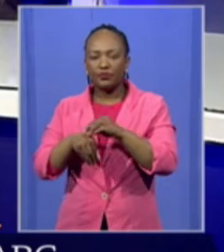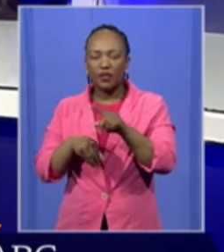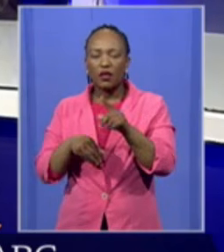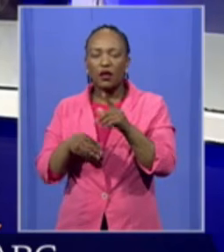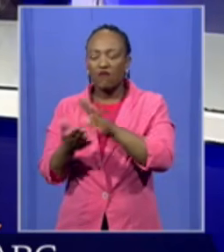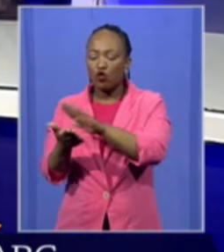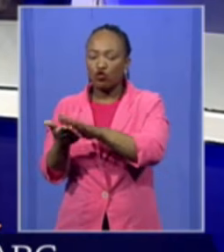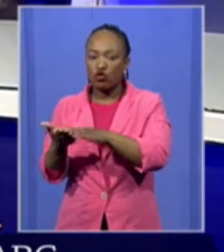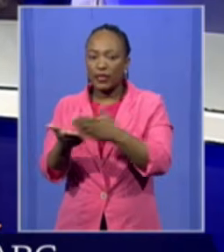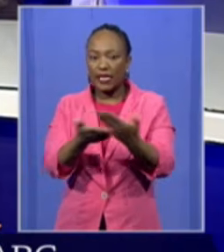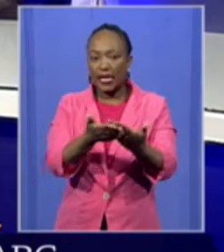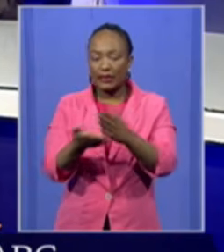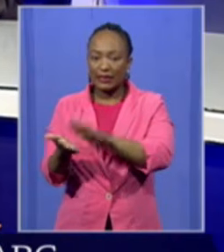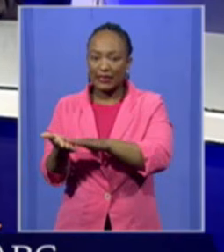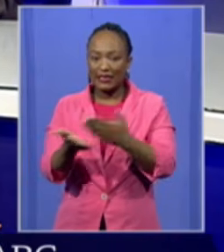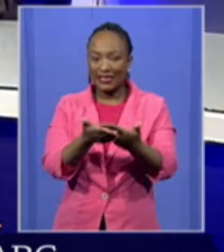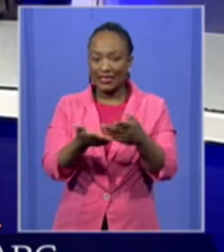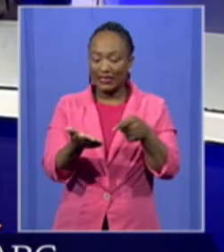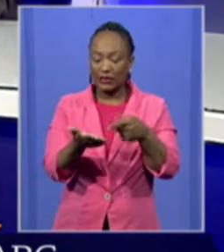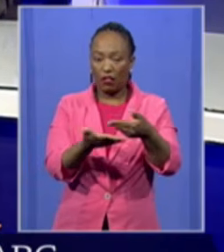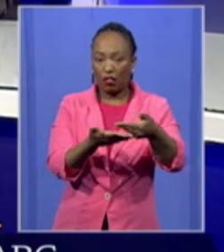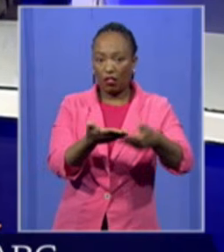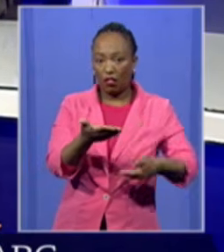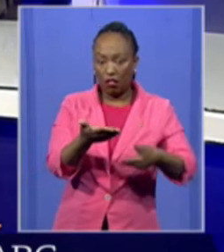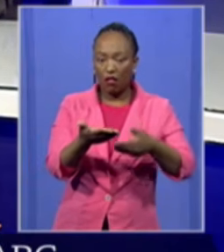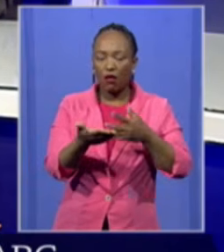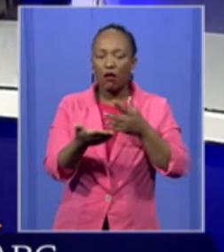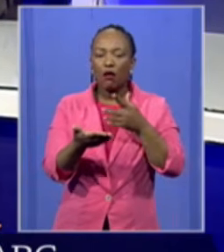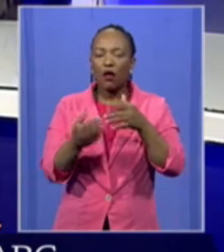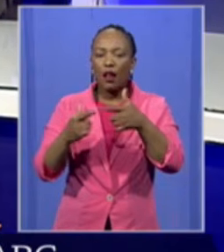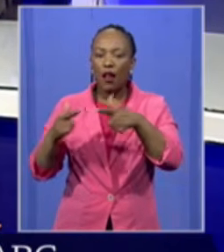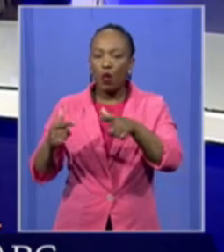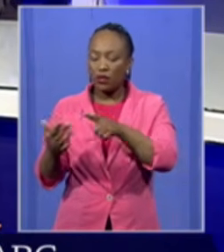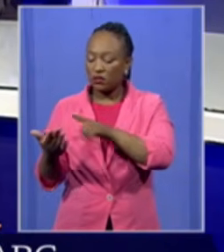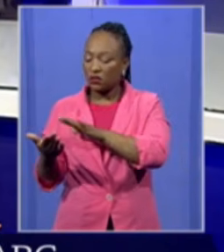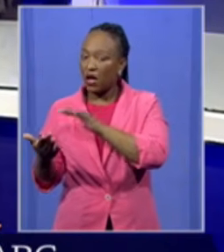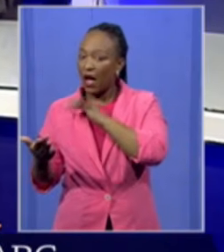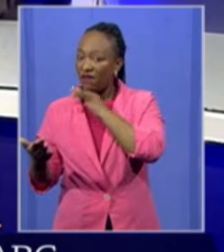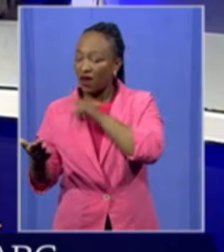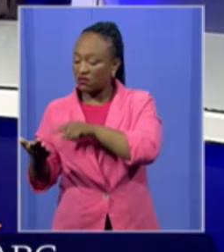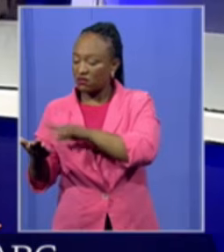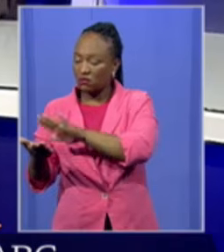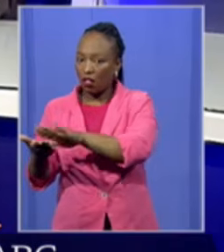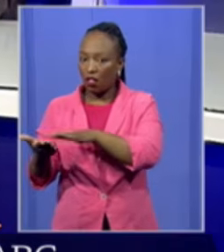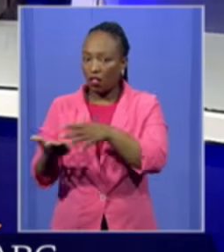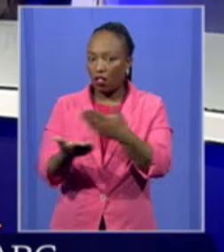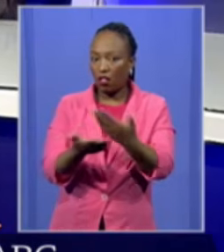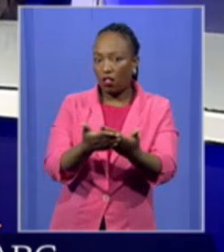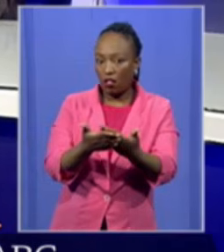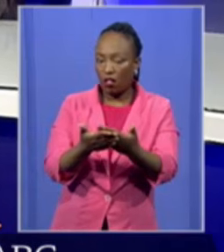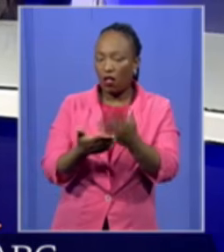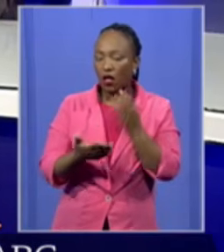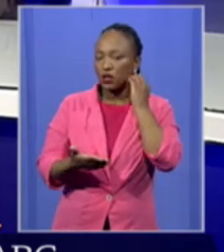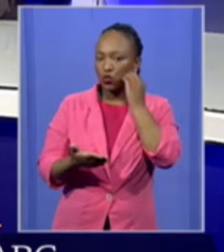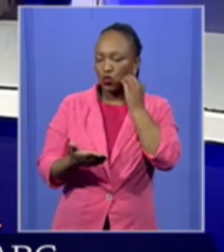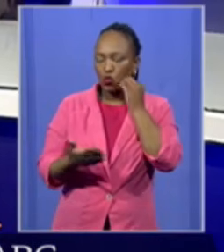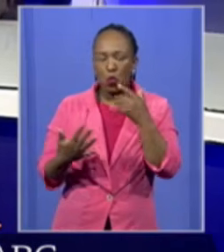fetolela puo ya Afrikaans mhlomong ho leleme la Sesotho se khwene re le batla